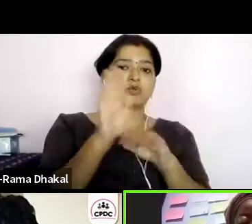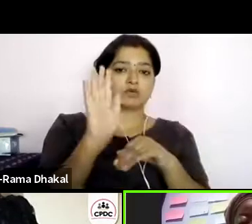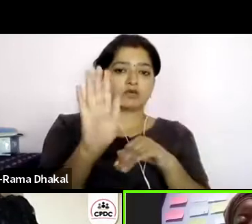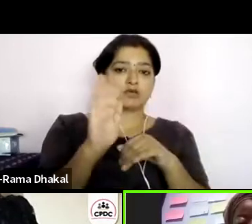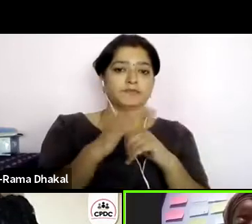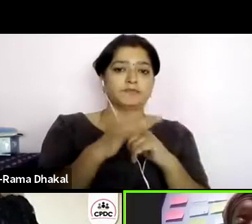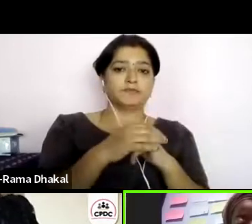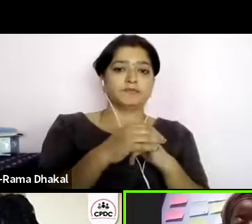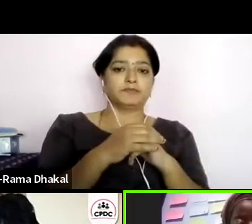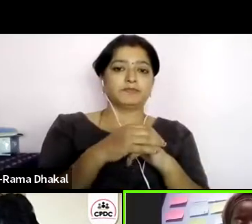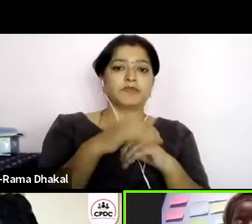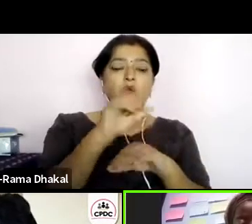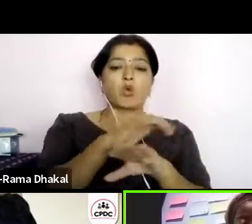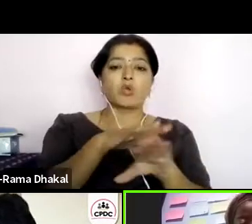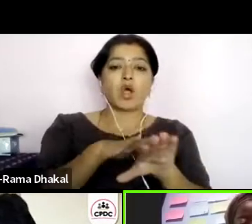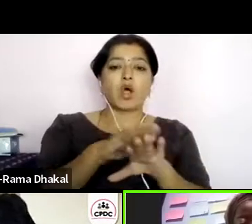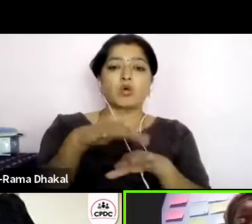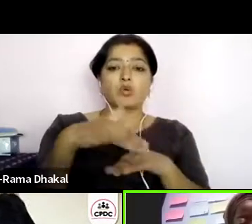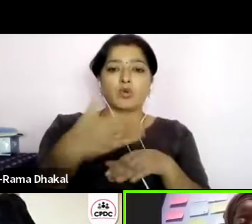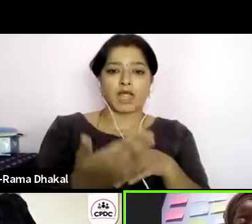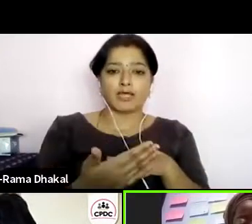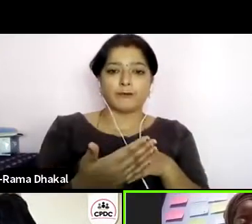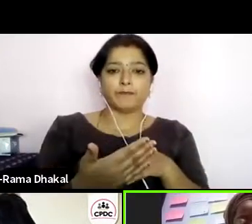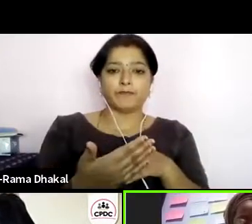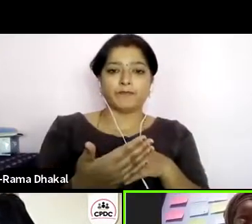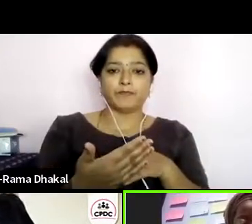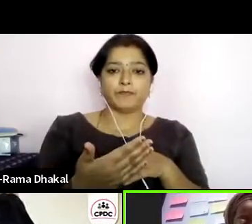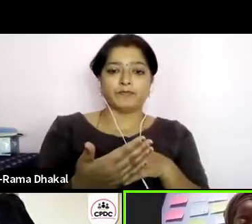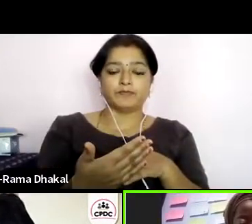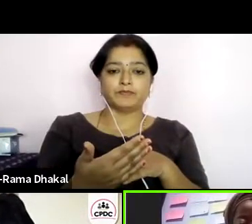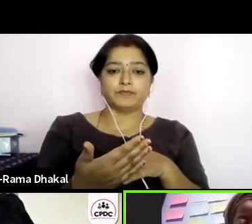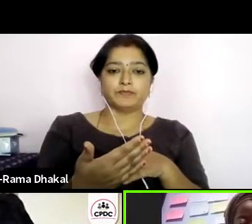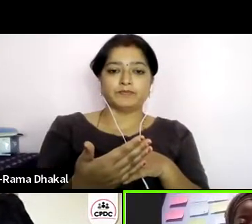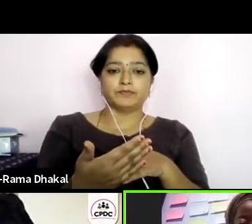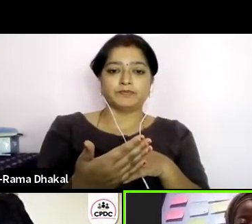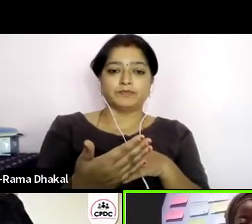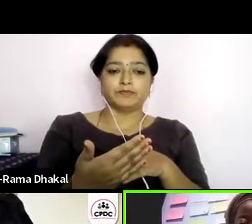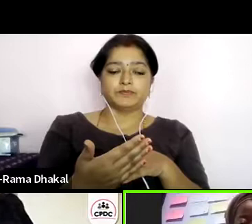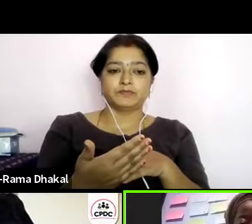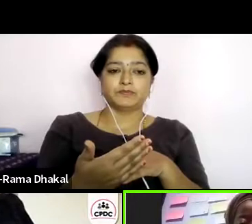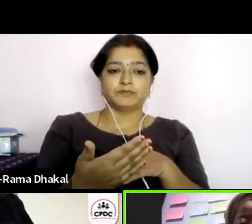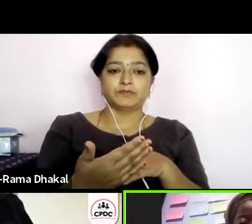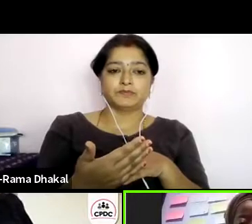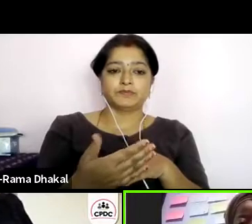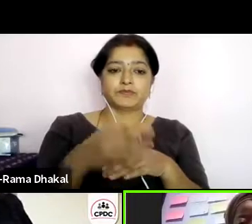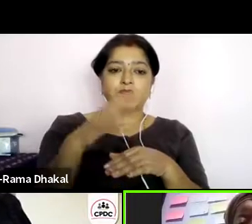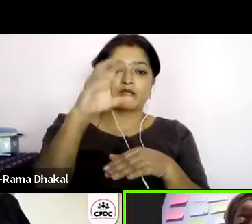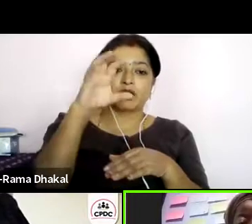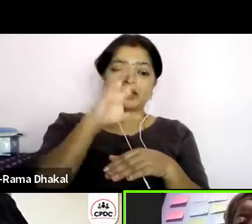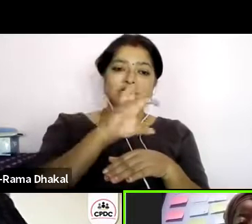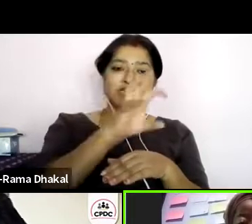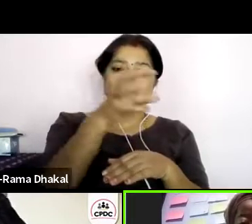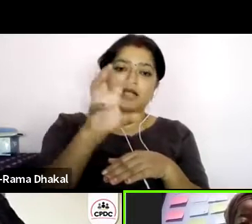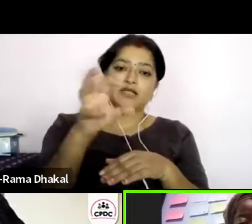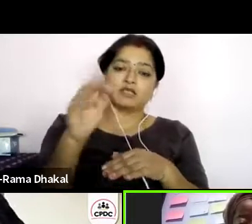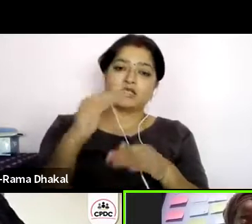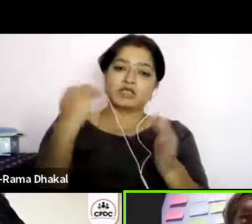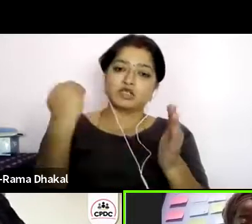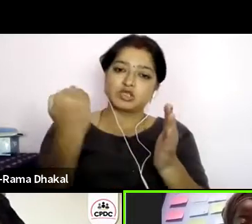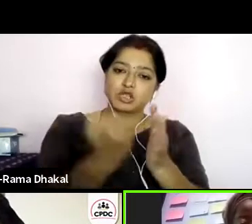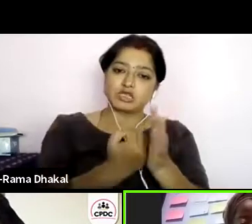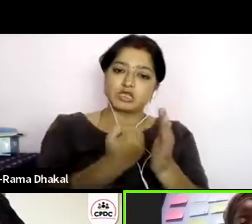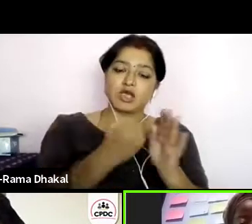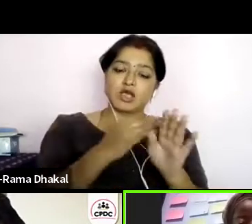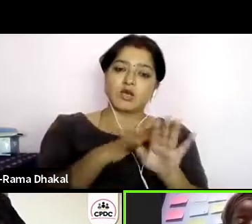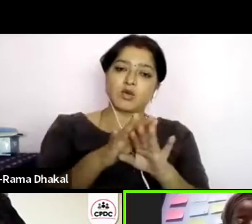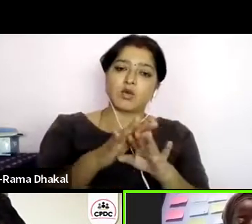the local councils, local organizations, and identifying the local government in the